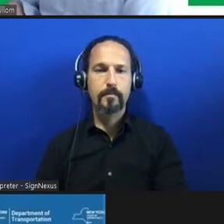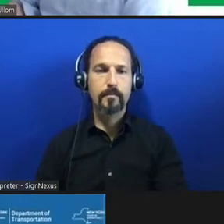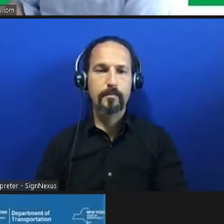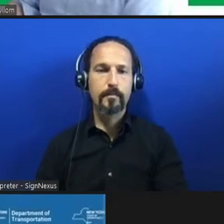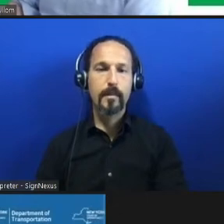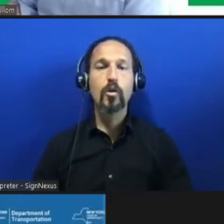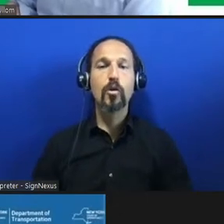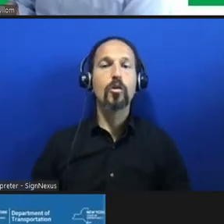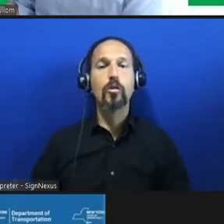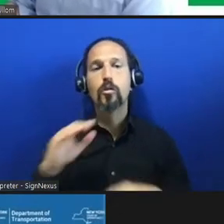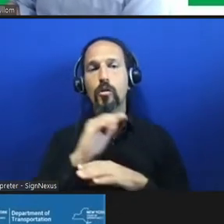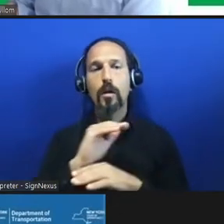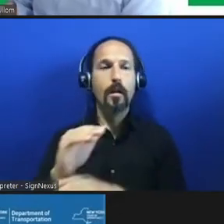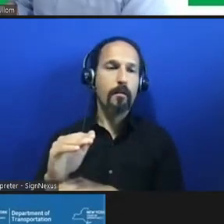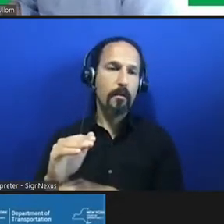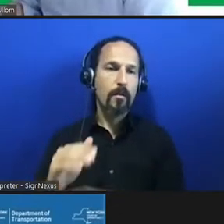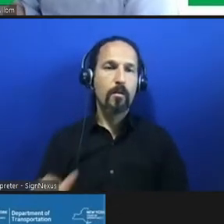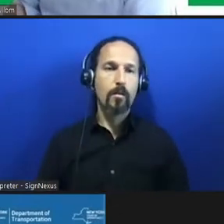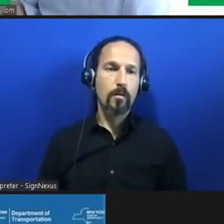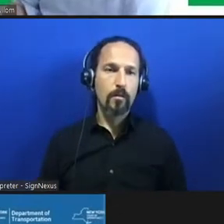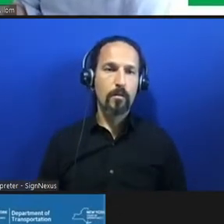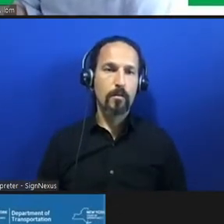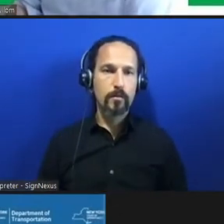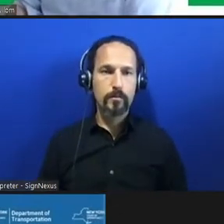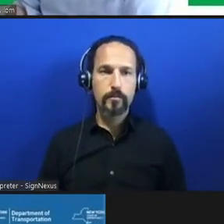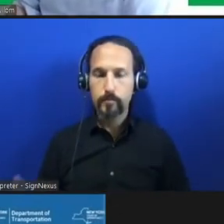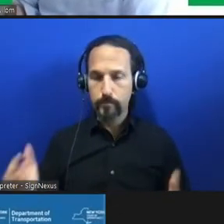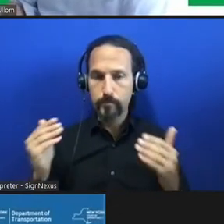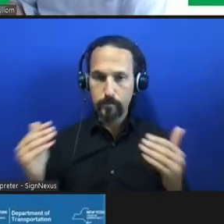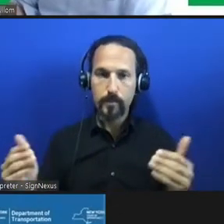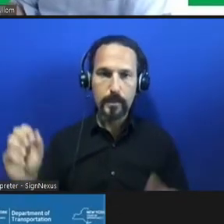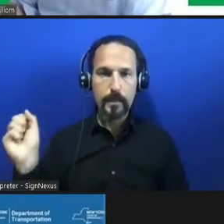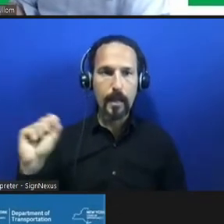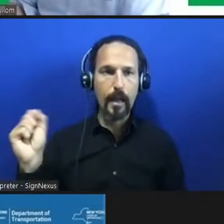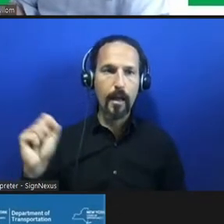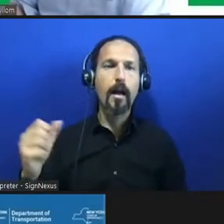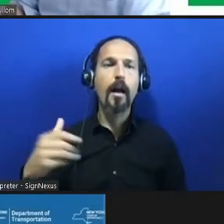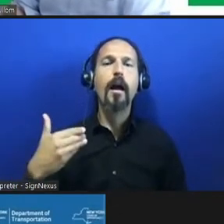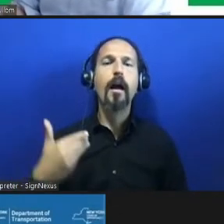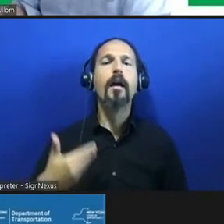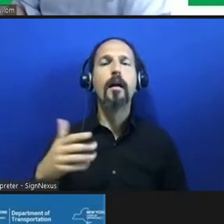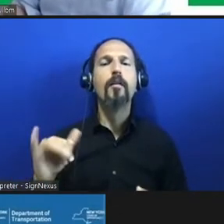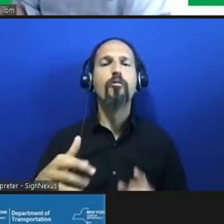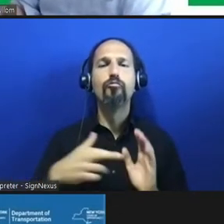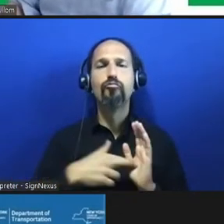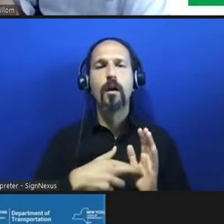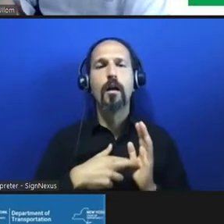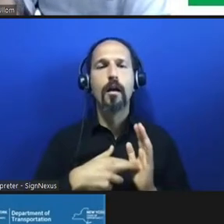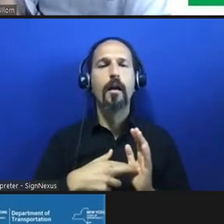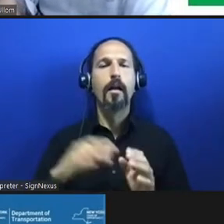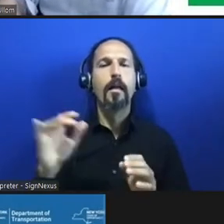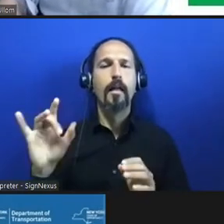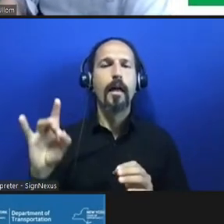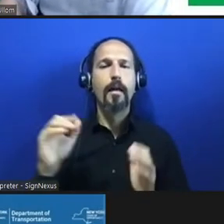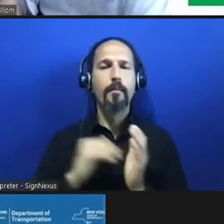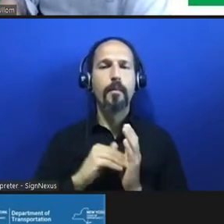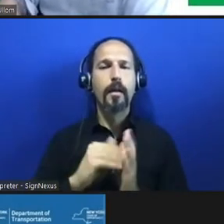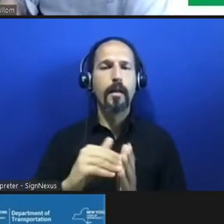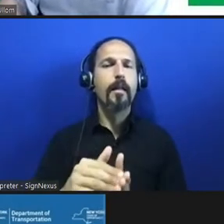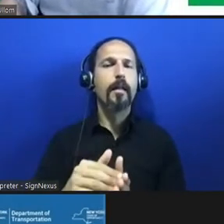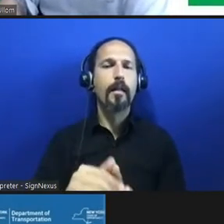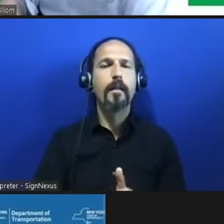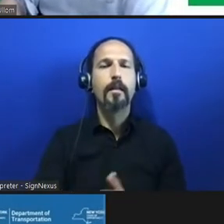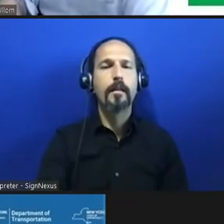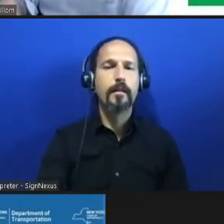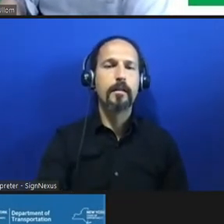good afternoon please proceed yes I'm here representing the uh 80 million dollar 8